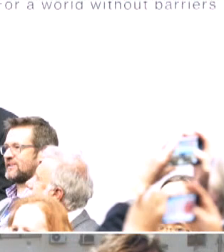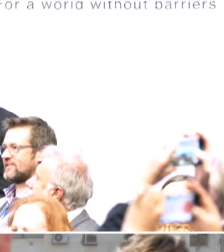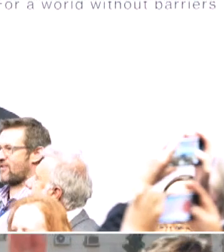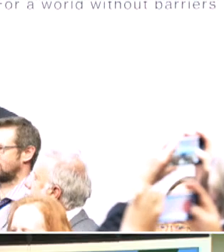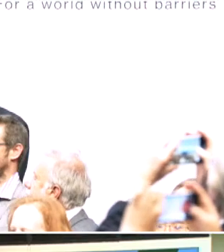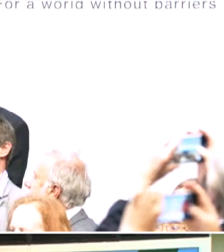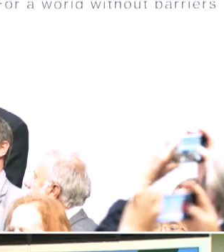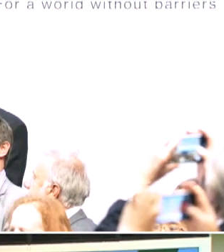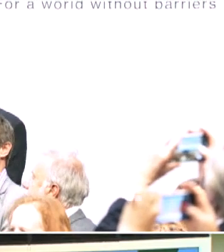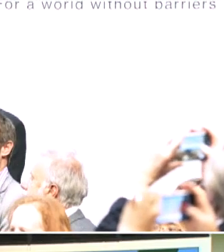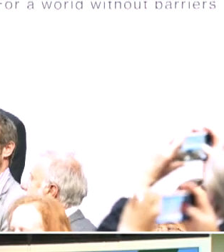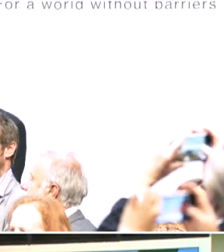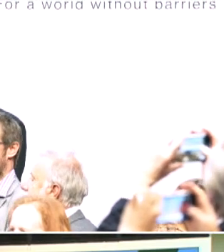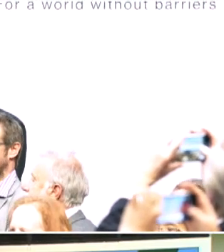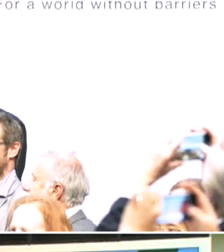Zero